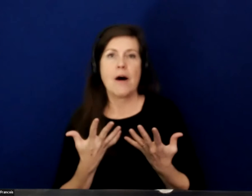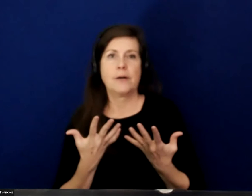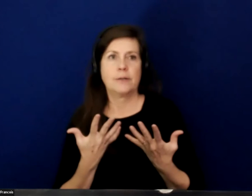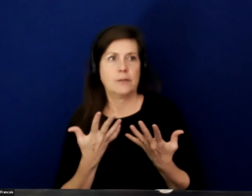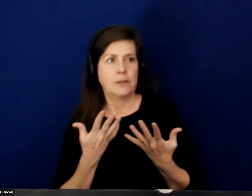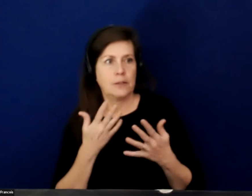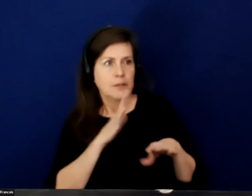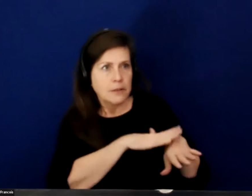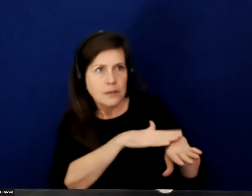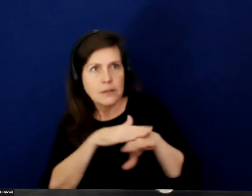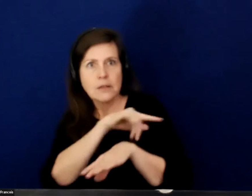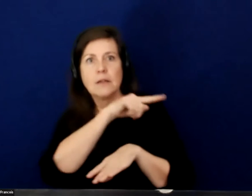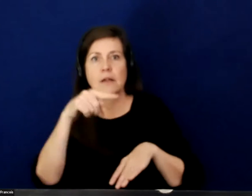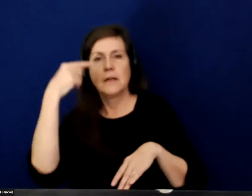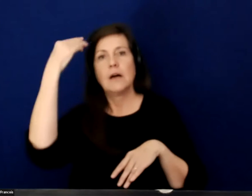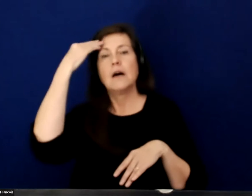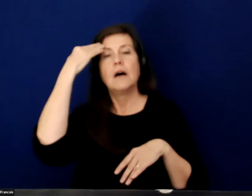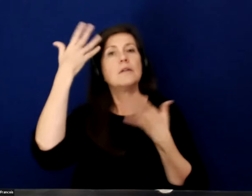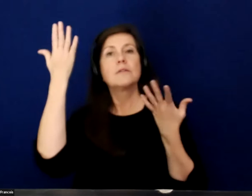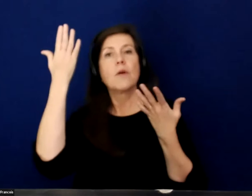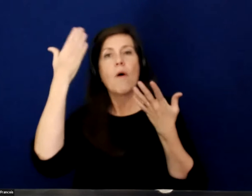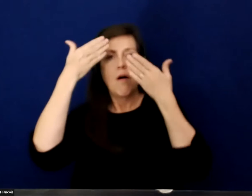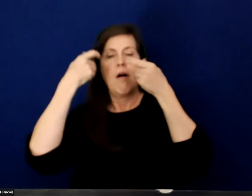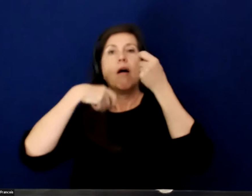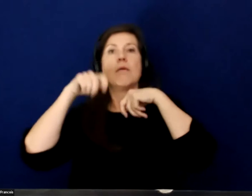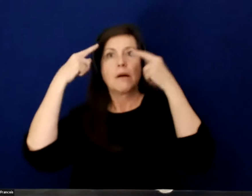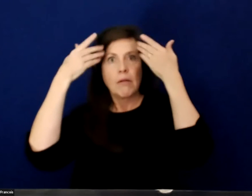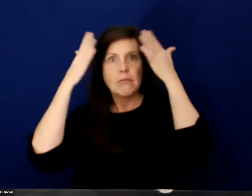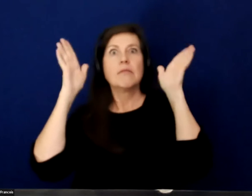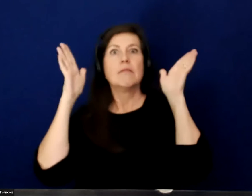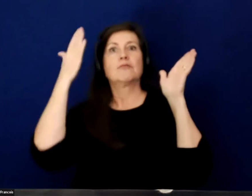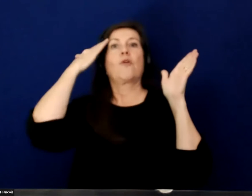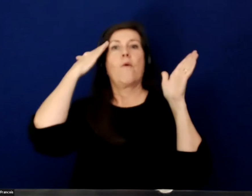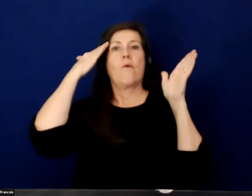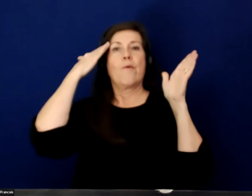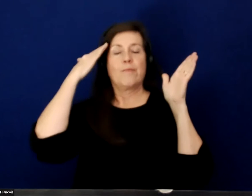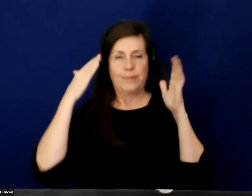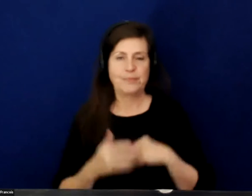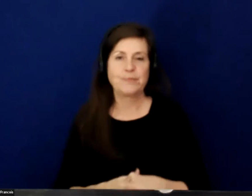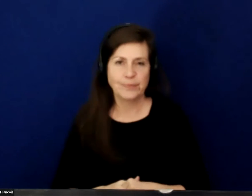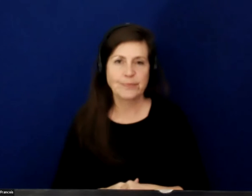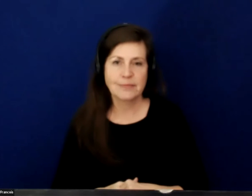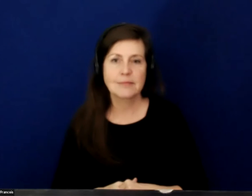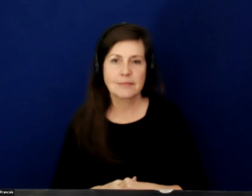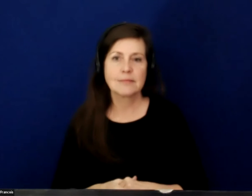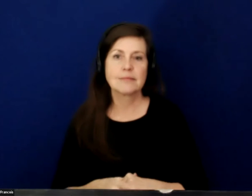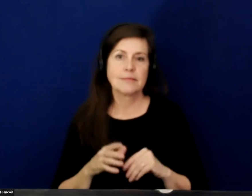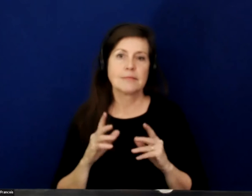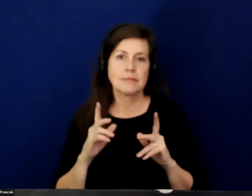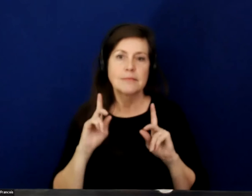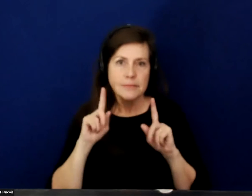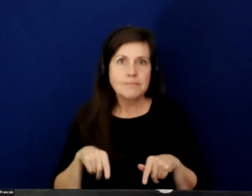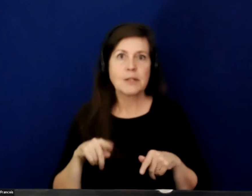Starting with that, we can move on building the desire later on. But we need to start with